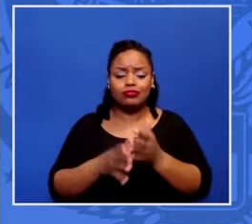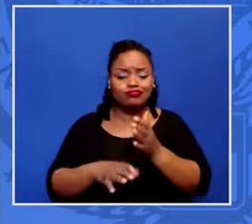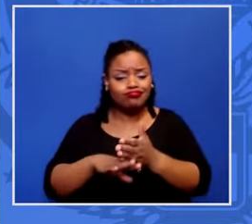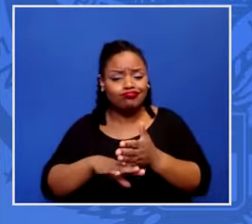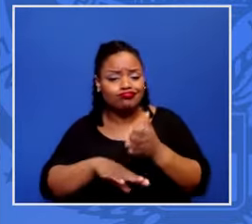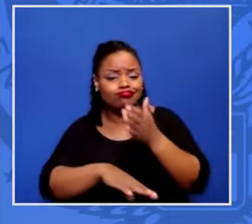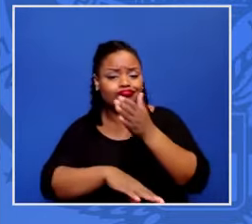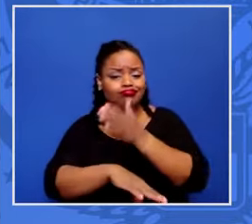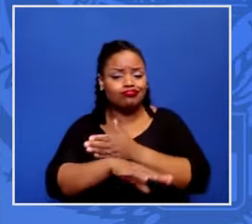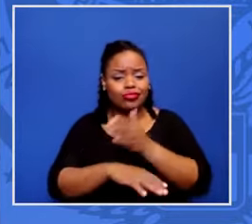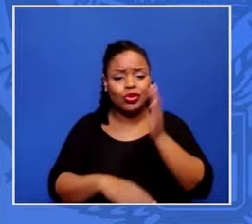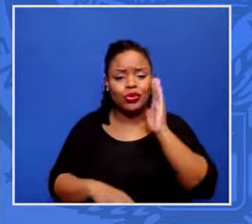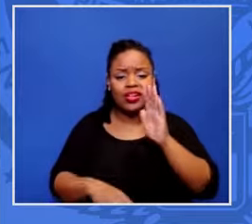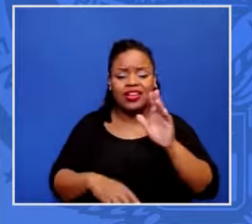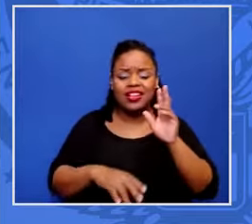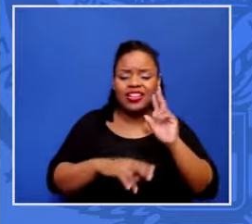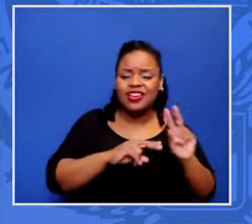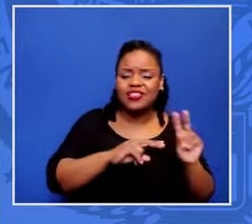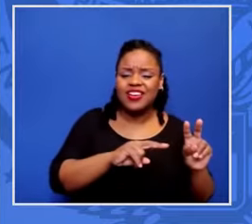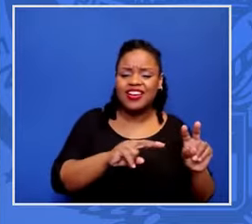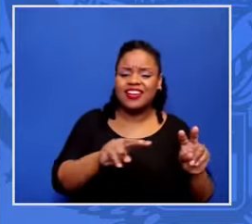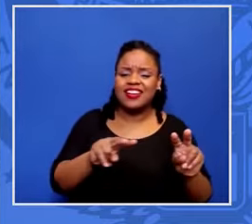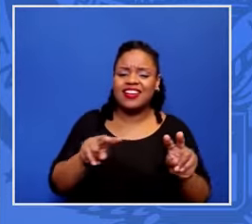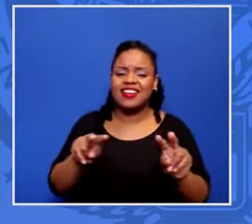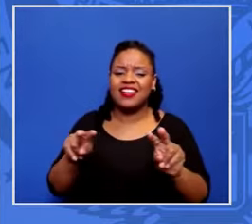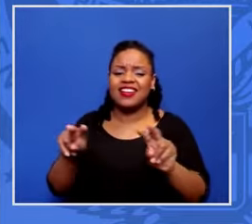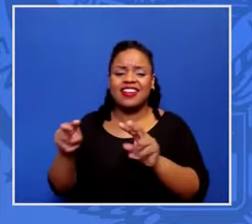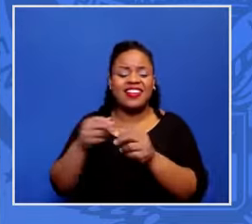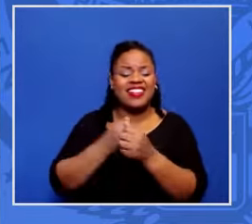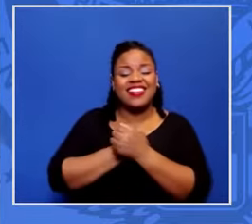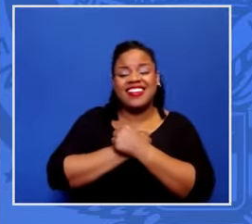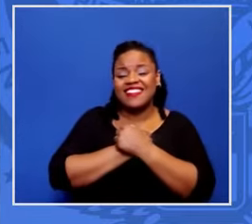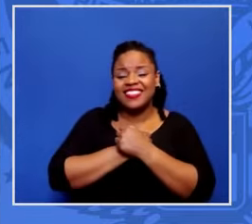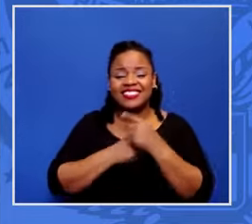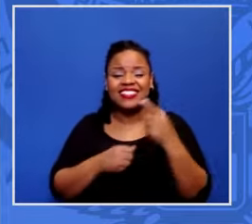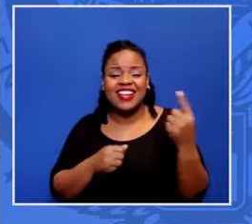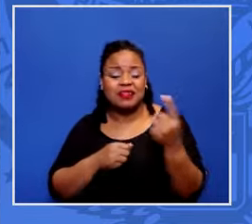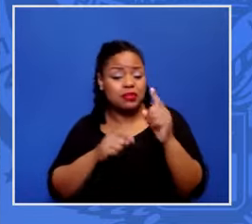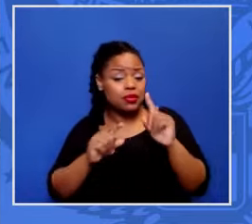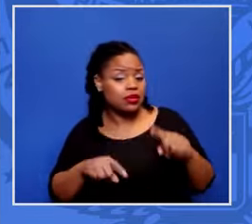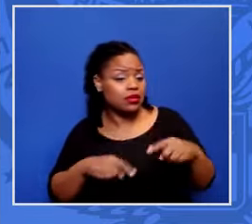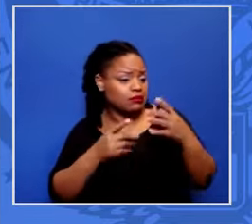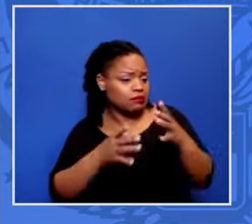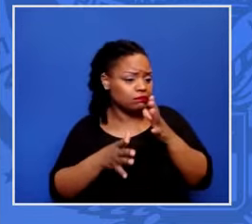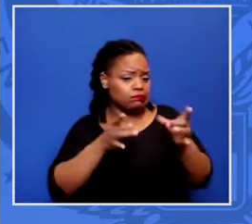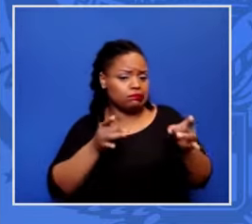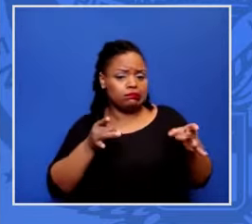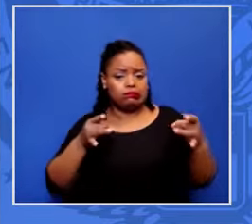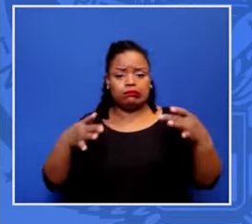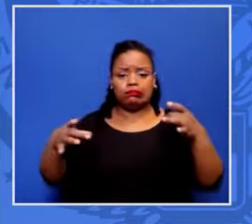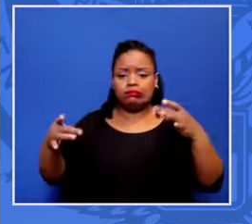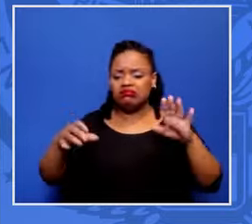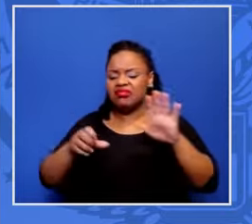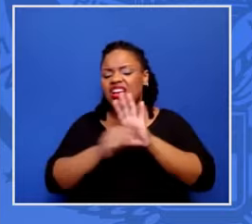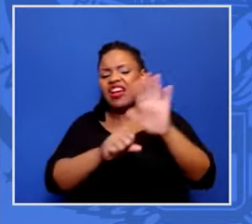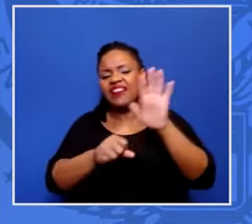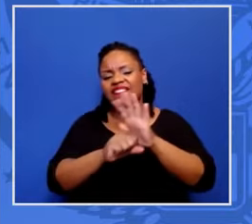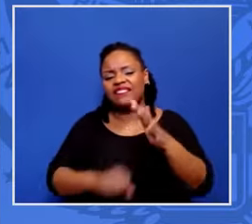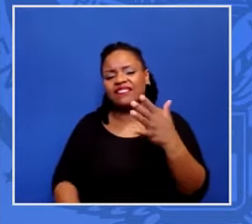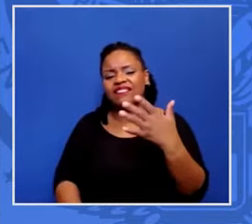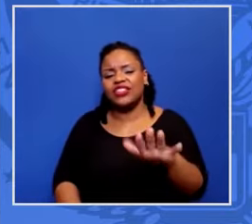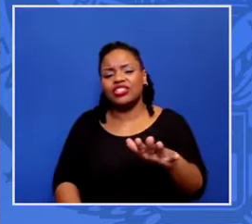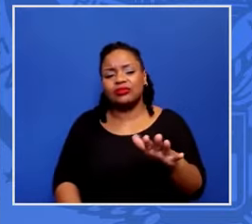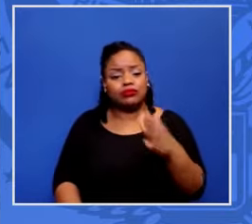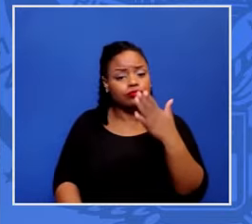love somebody. We've been hateful long enough. Let the good Lord reunite us to this